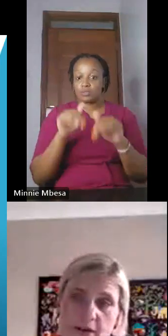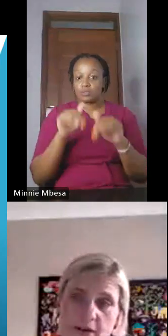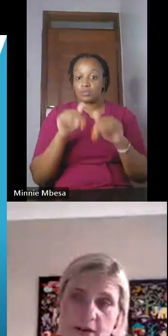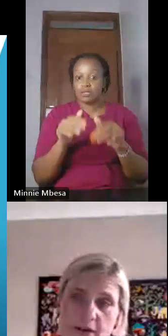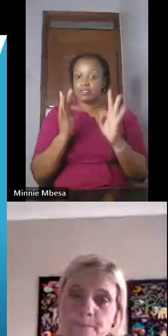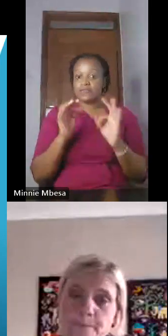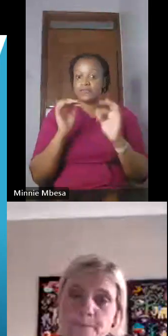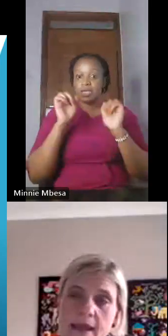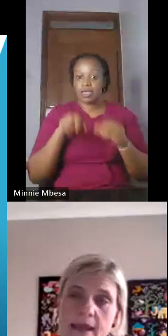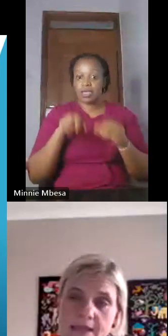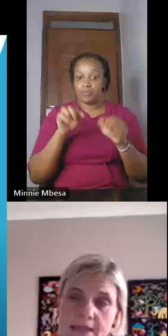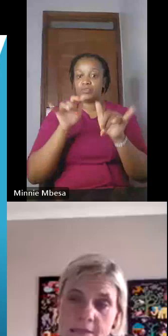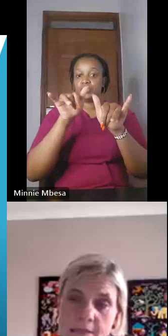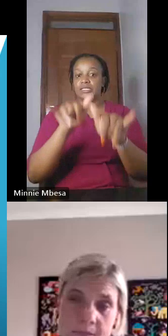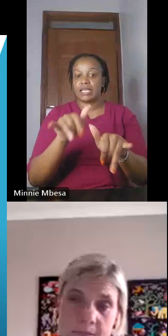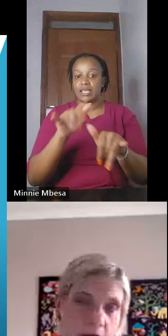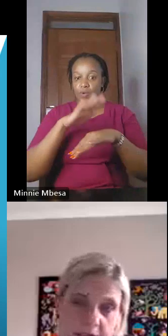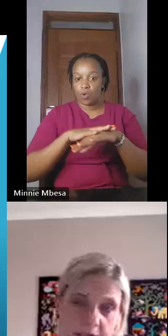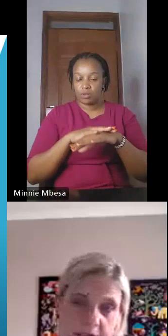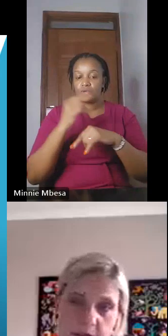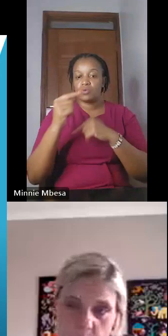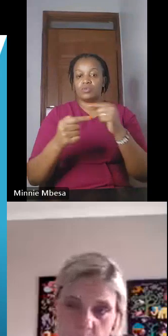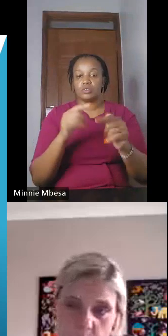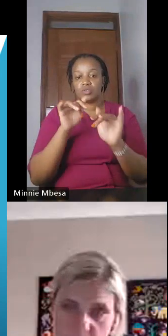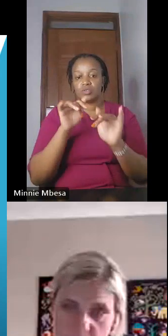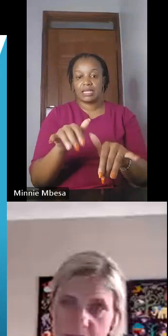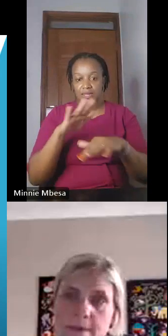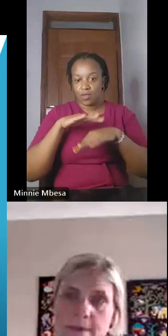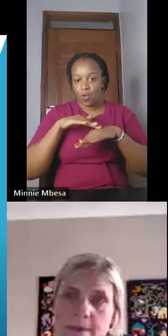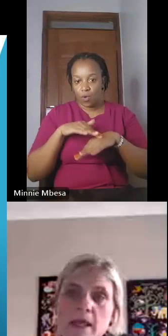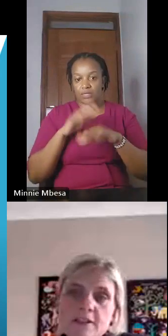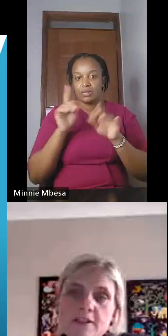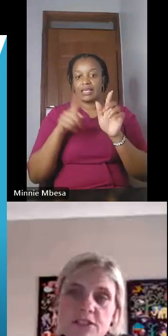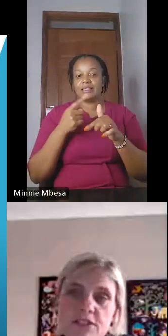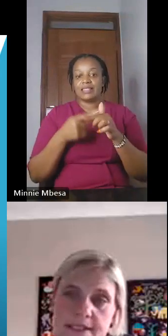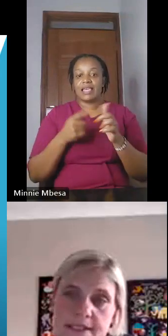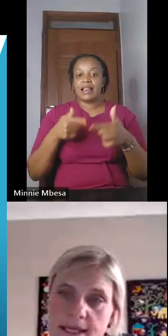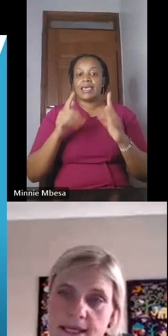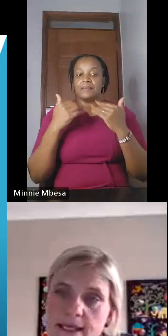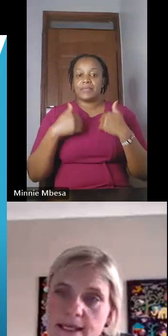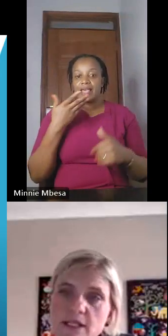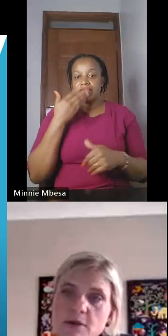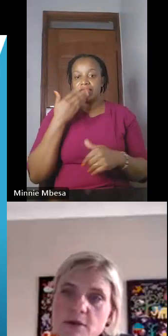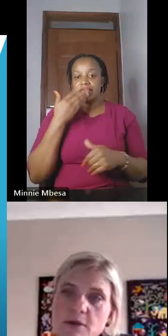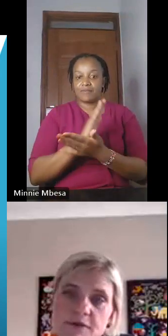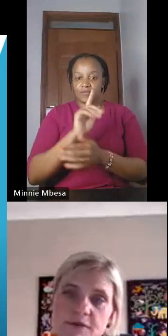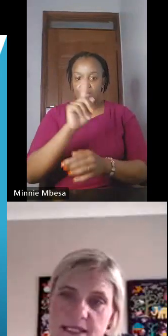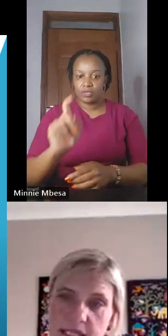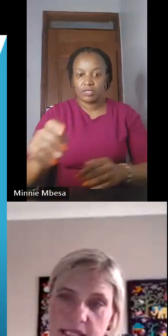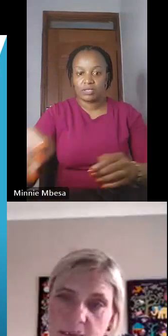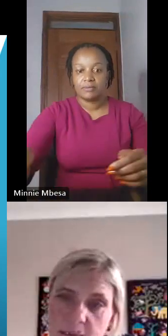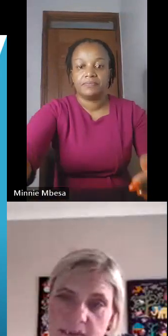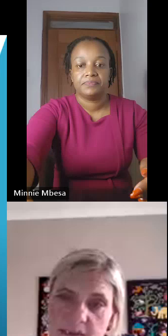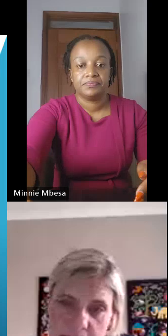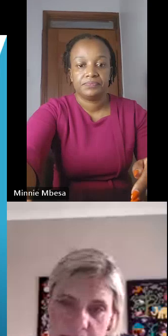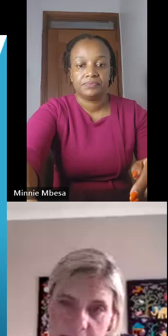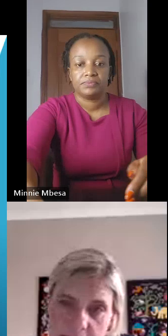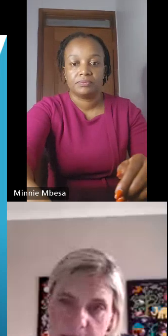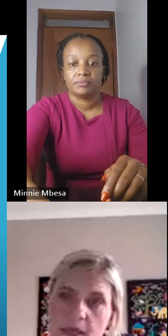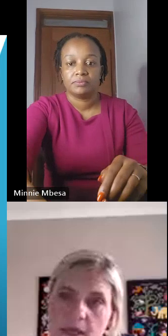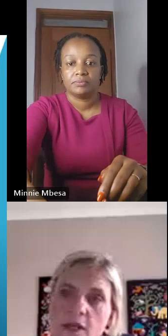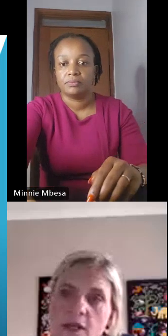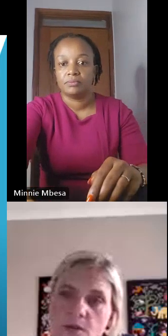stay on, and let me answer some of the questions. So Gillian Moses from Disabled People